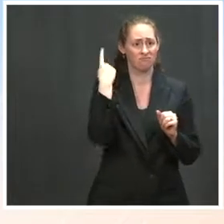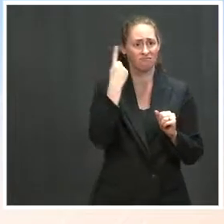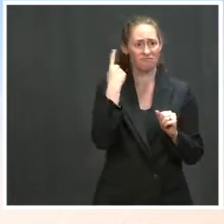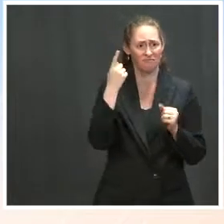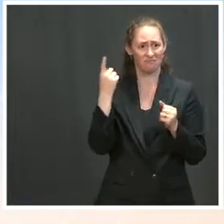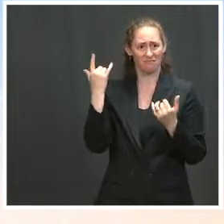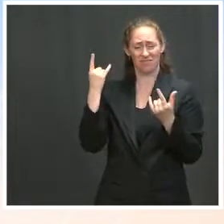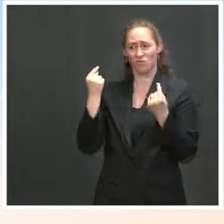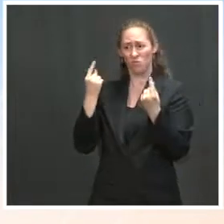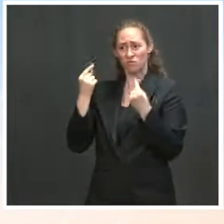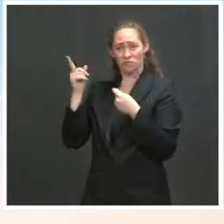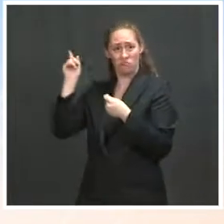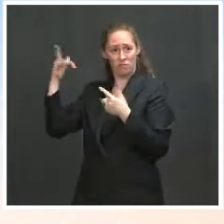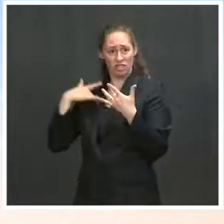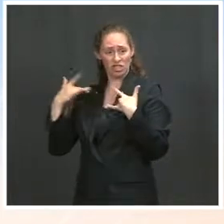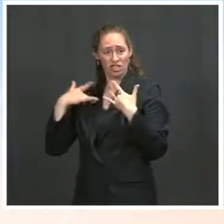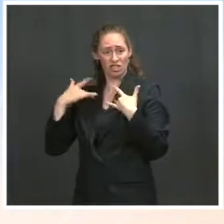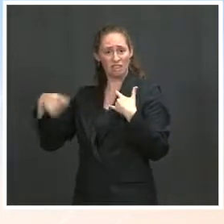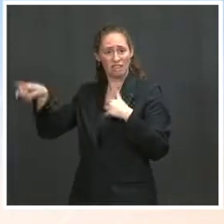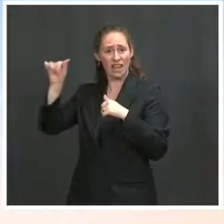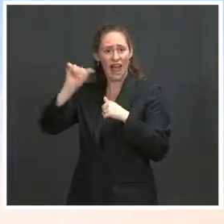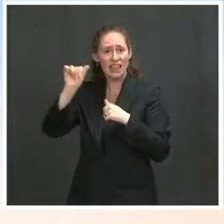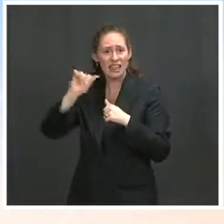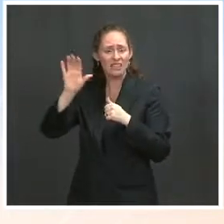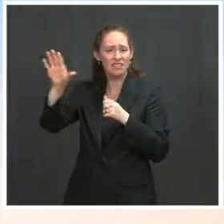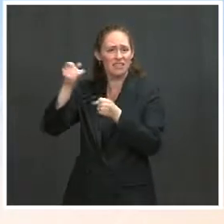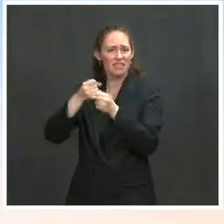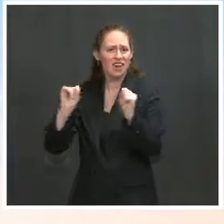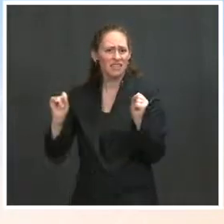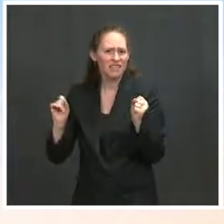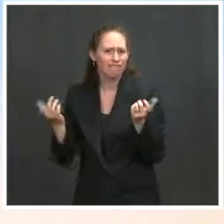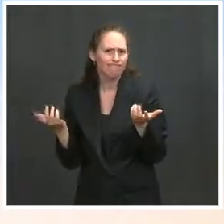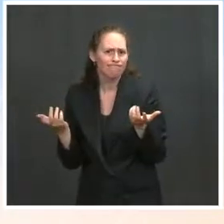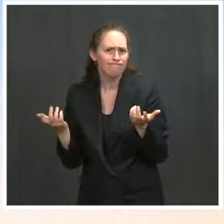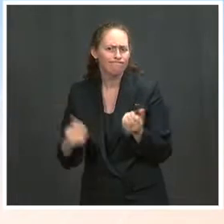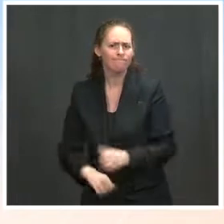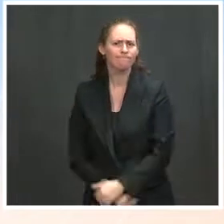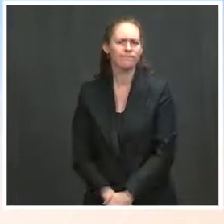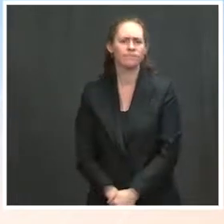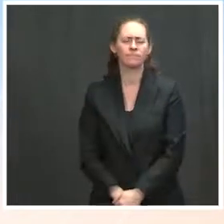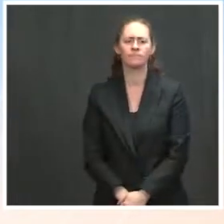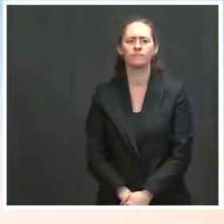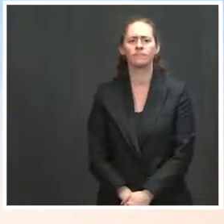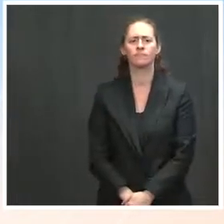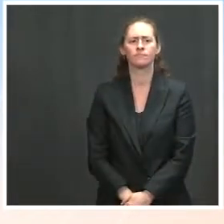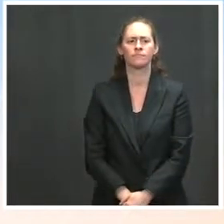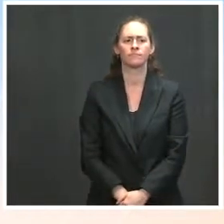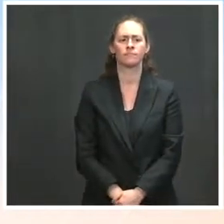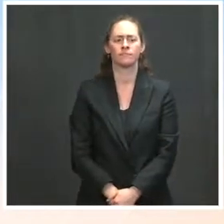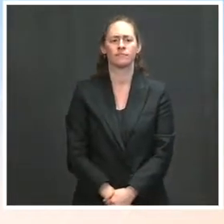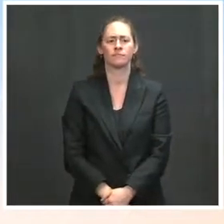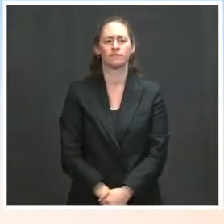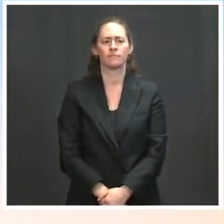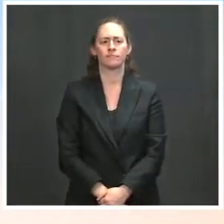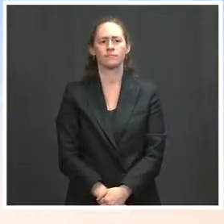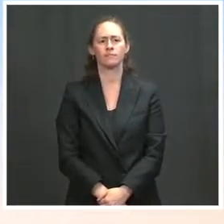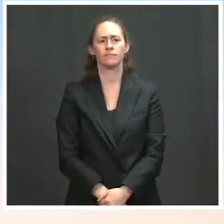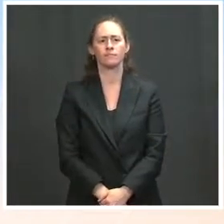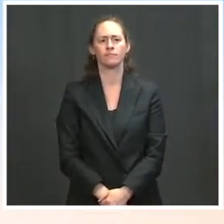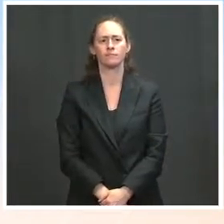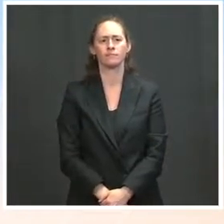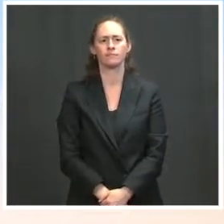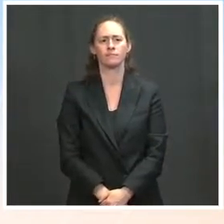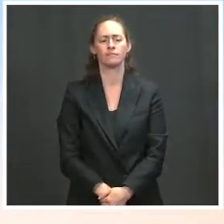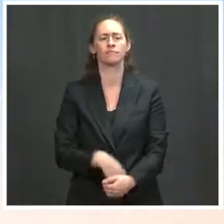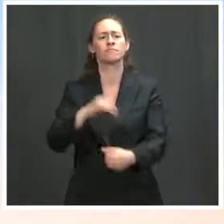The travel advisory is an advisory. It's not a ban. But, our position